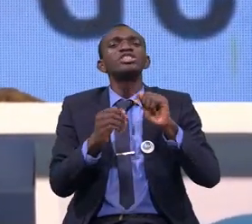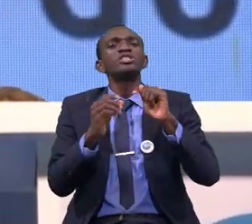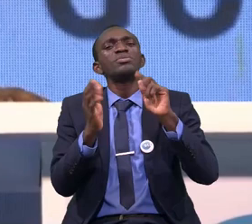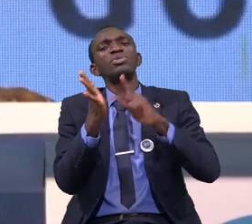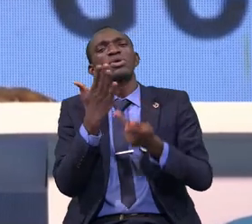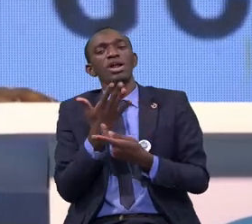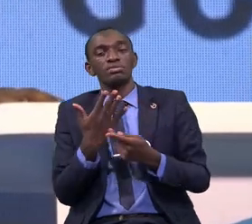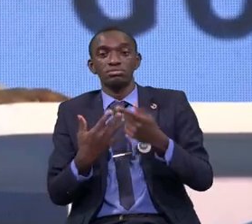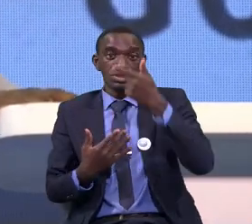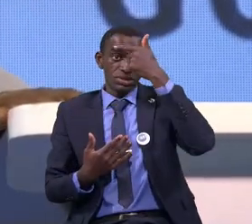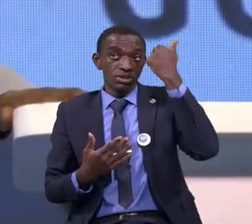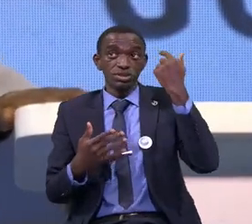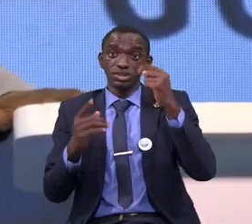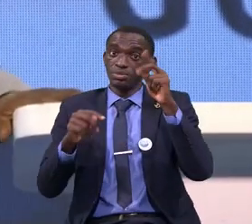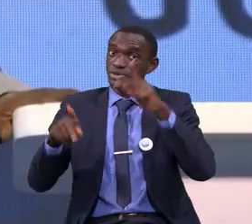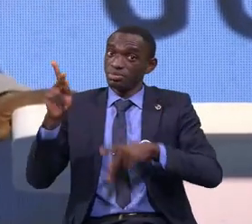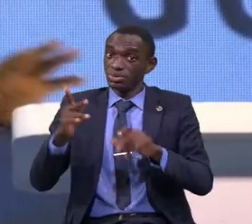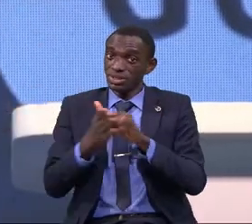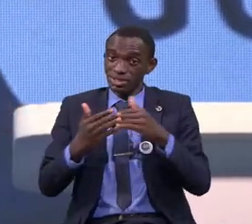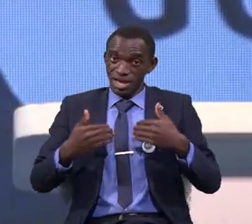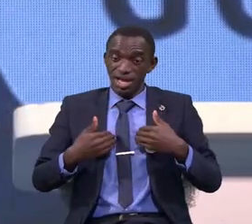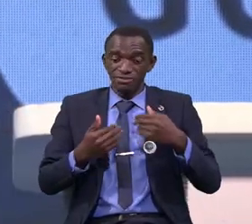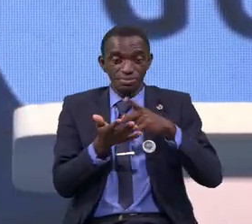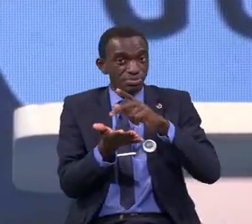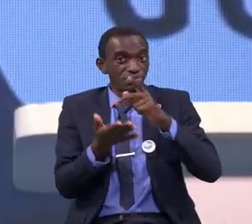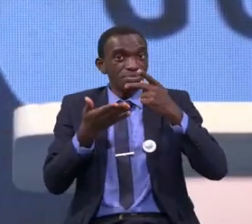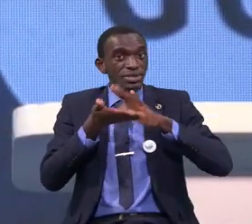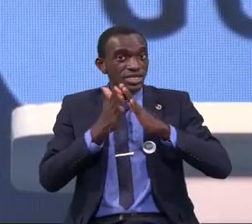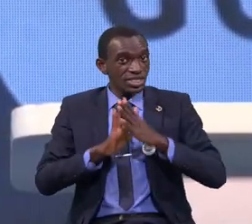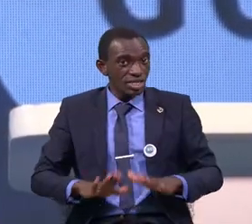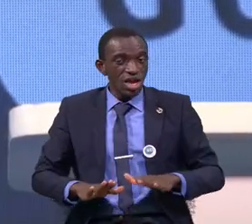have peace must have purity.